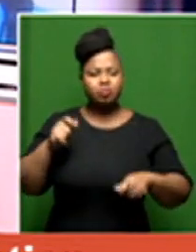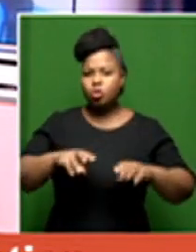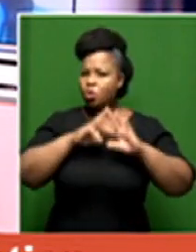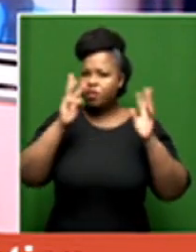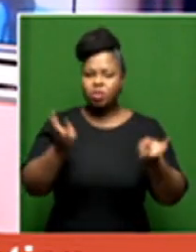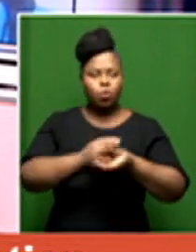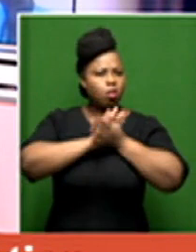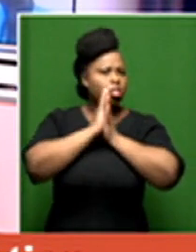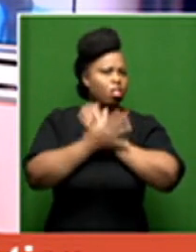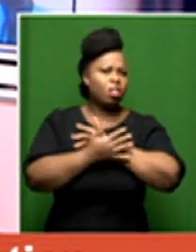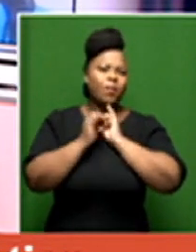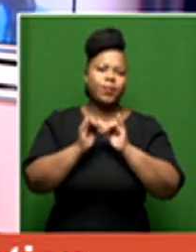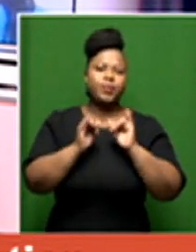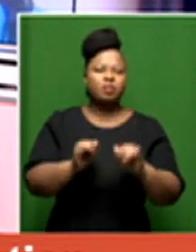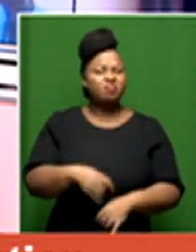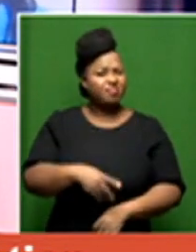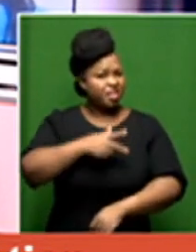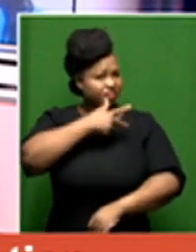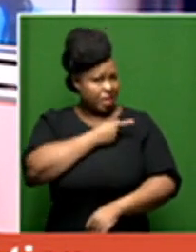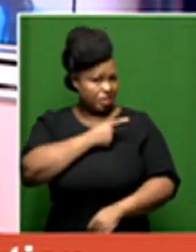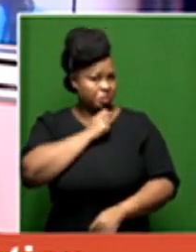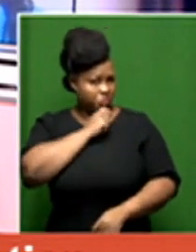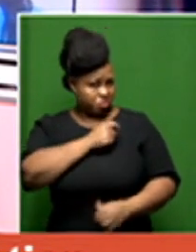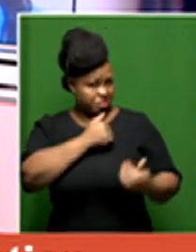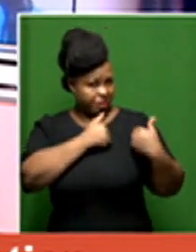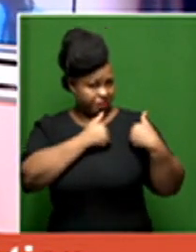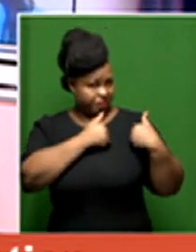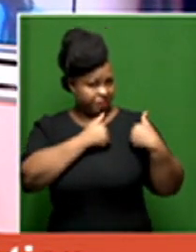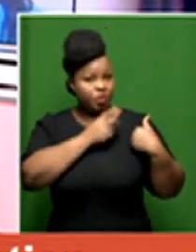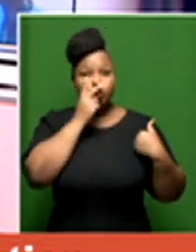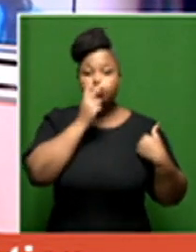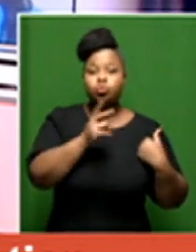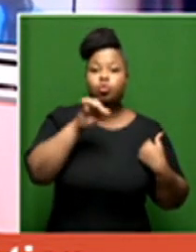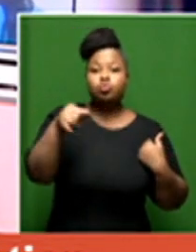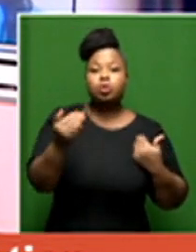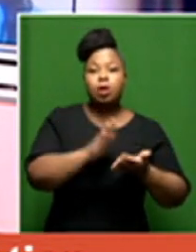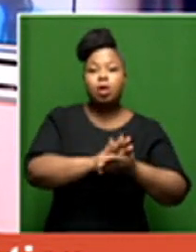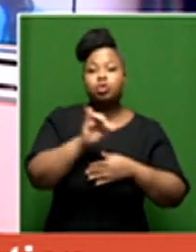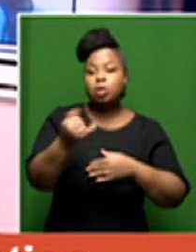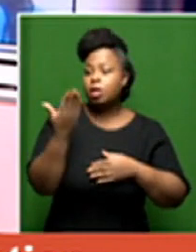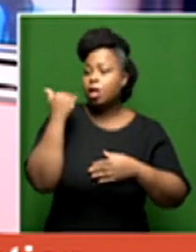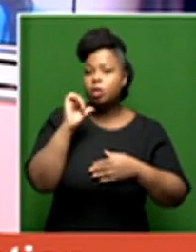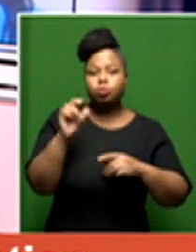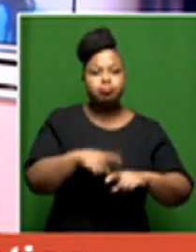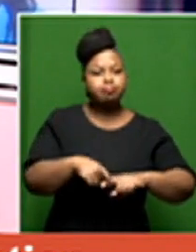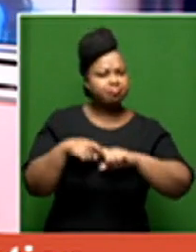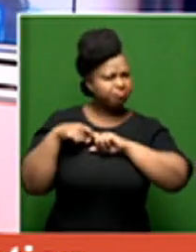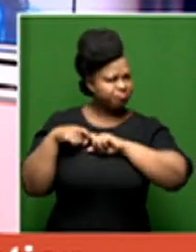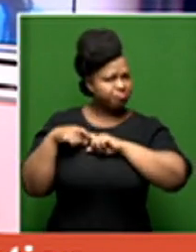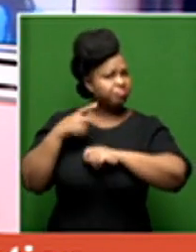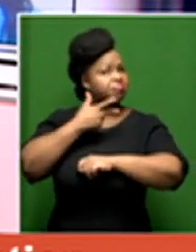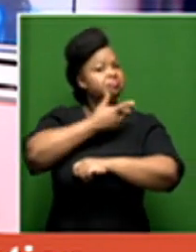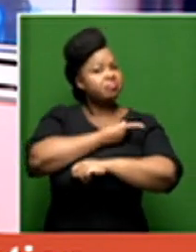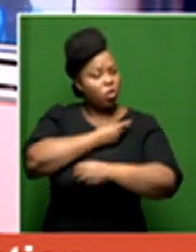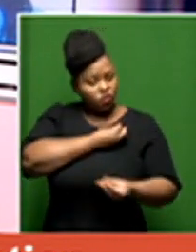How safe are these vaccines? We saw Johnson & Johnson vaccine being paused last week. How safe are